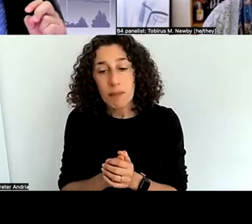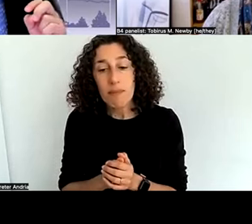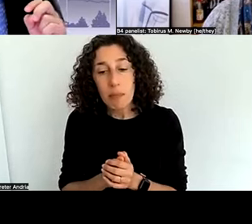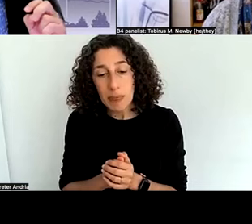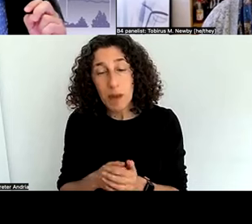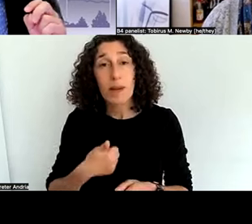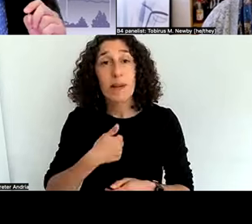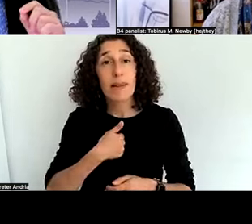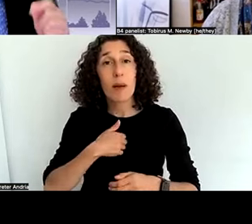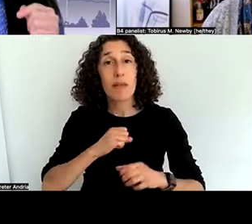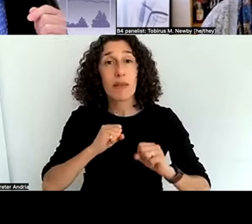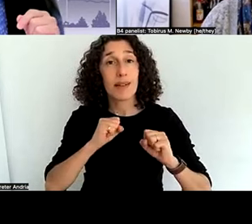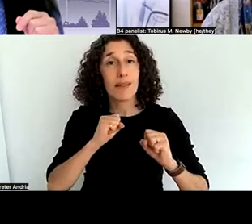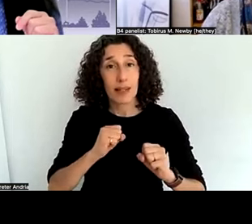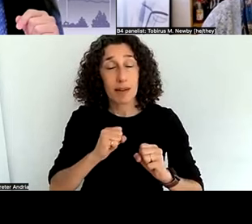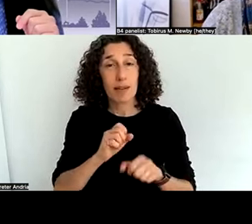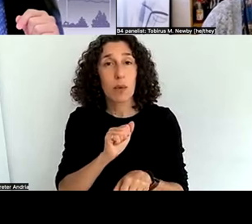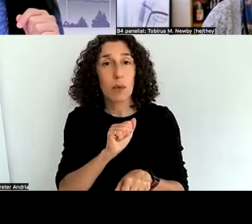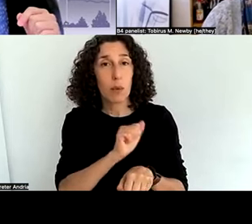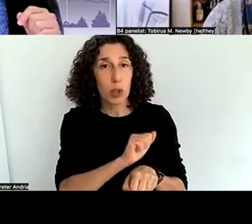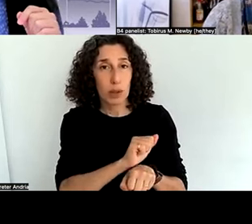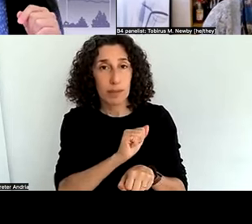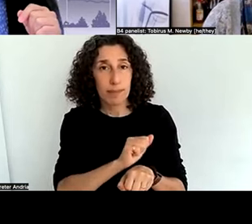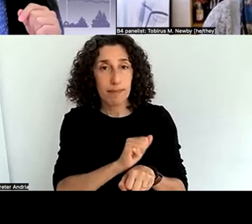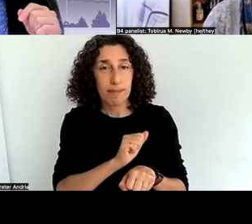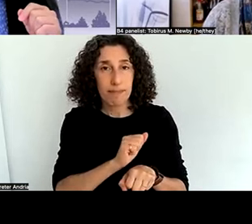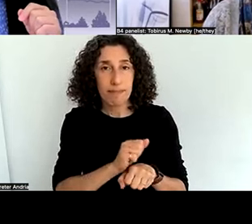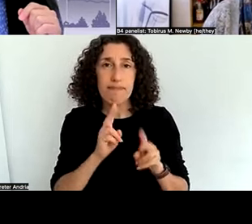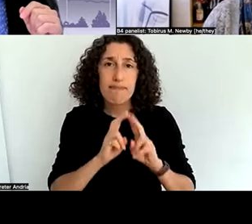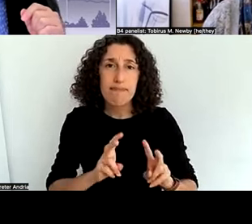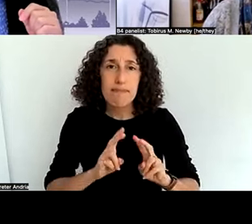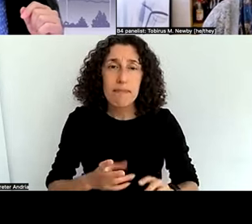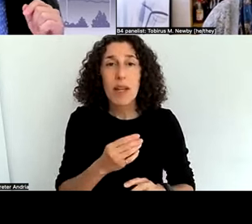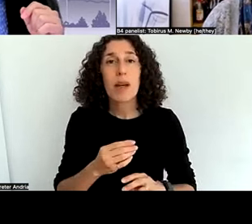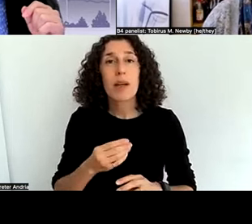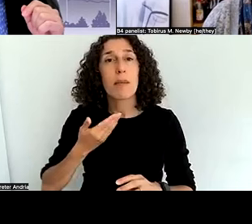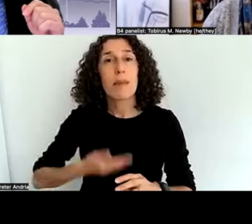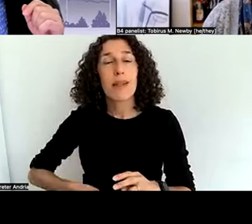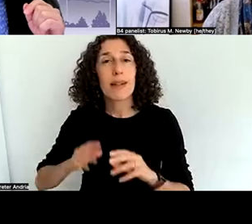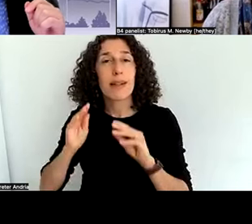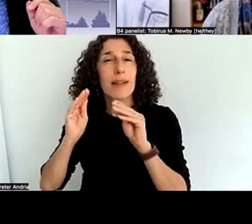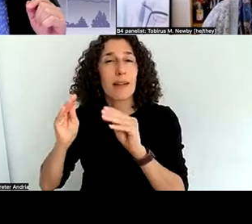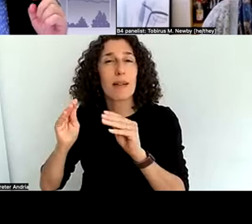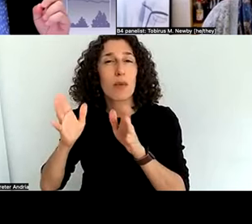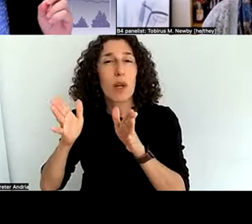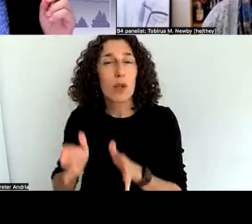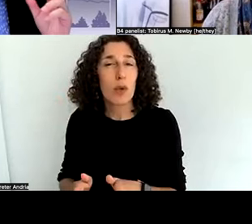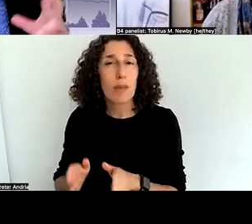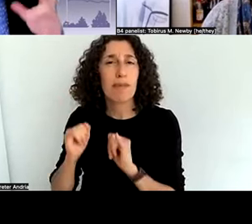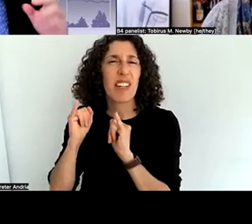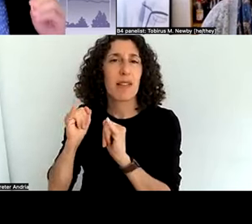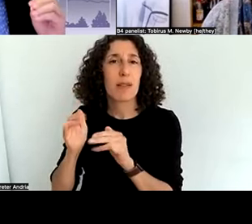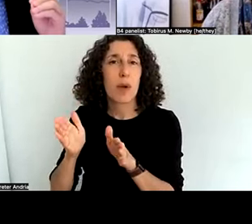self-defense and being an instructor, there's a piece around